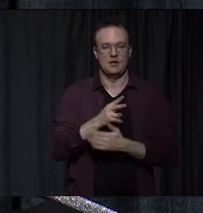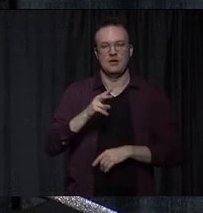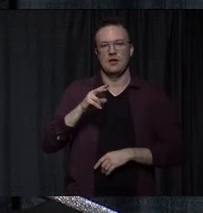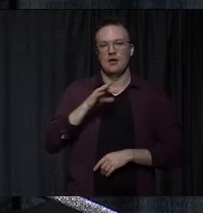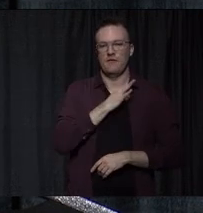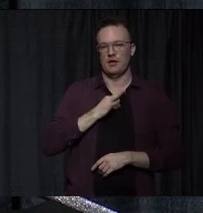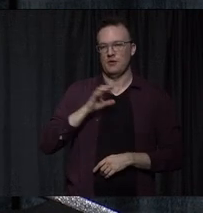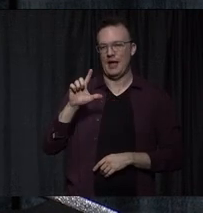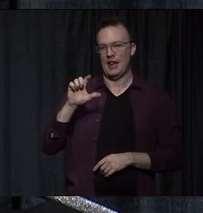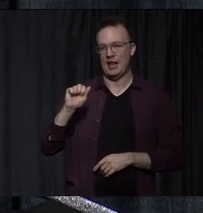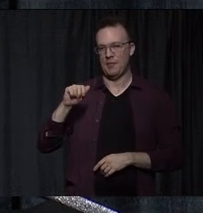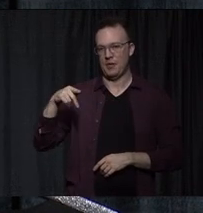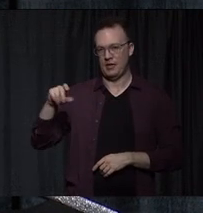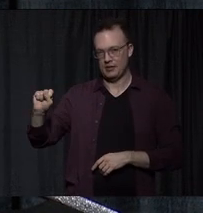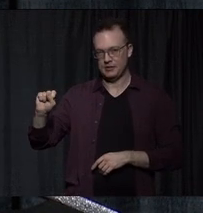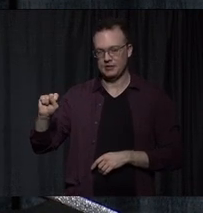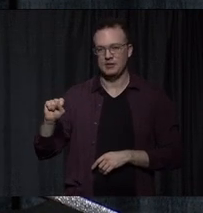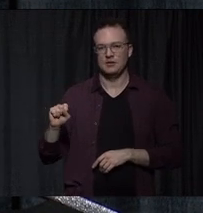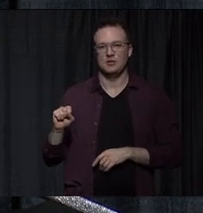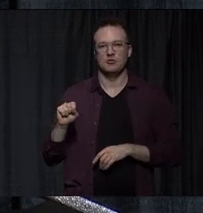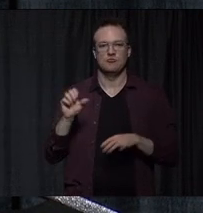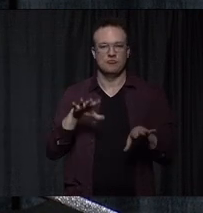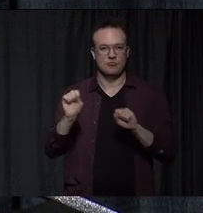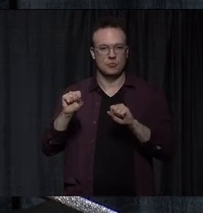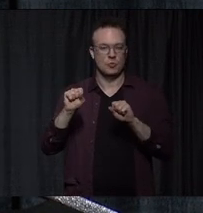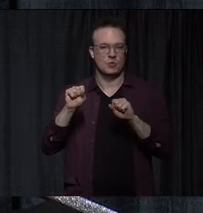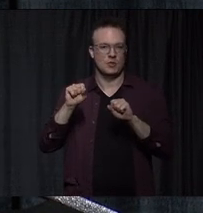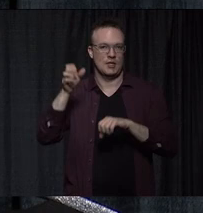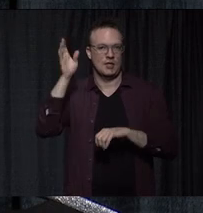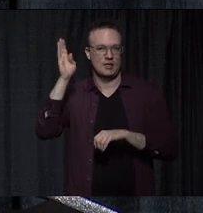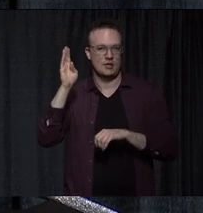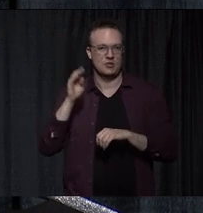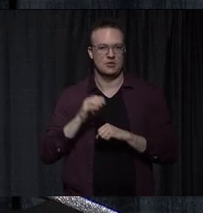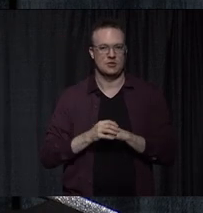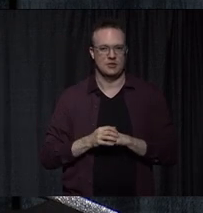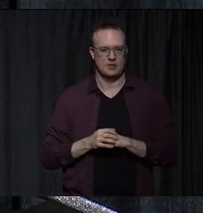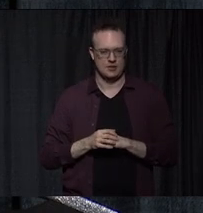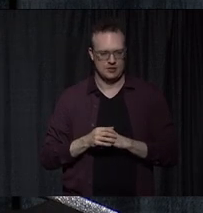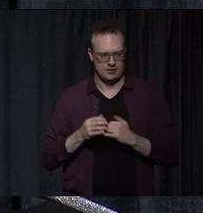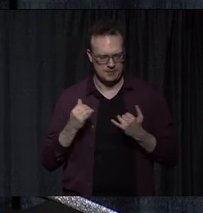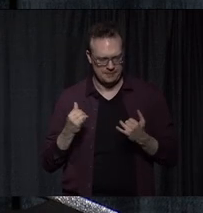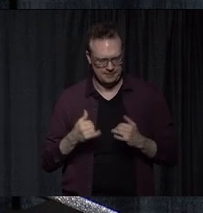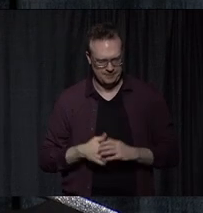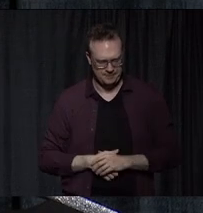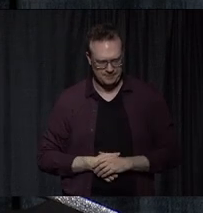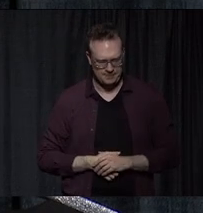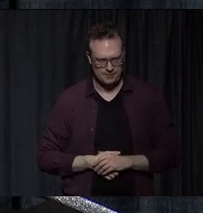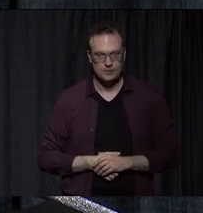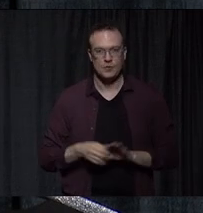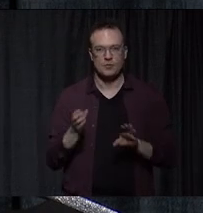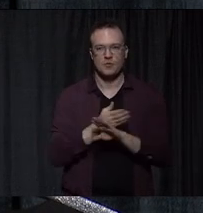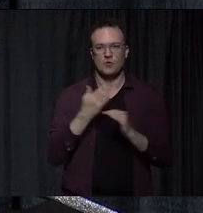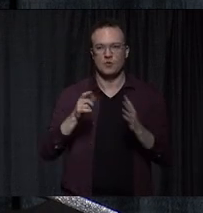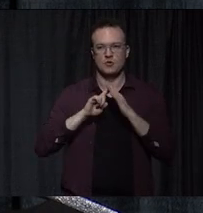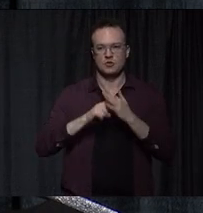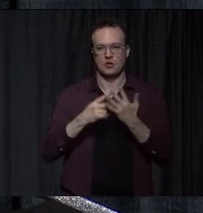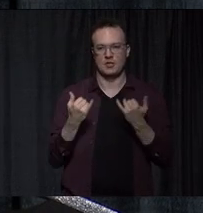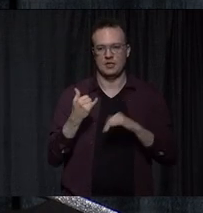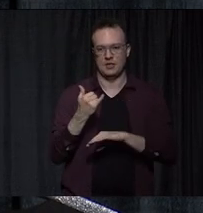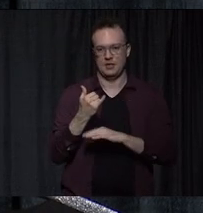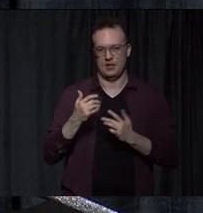Professional Studies, which hosts the lecture now in its ninth year. Before we begin tonight's